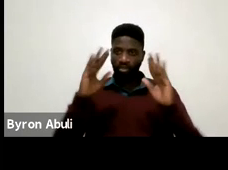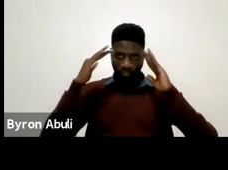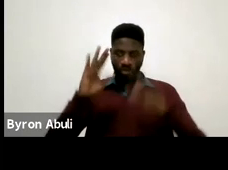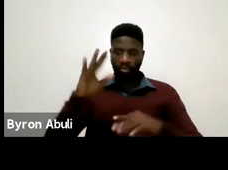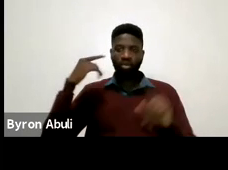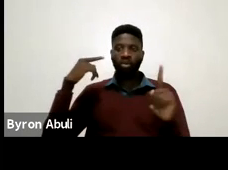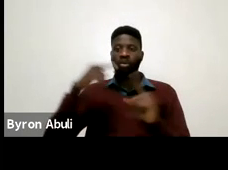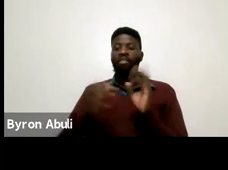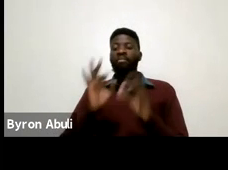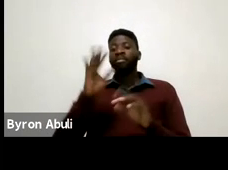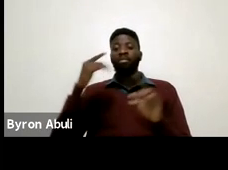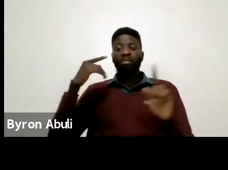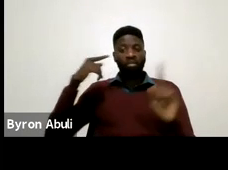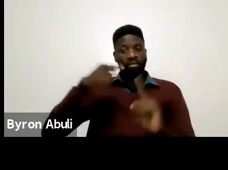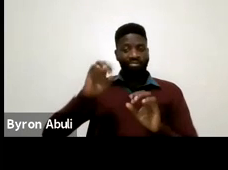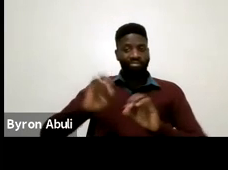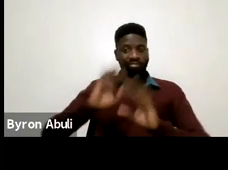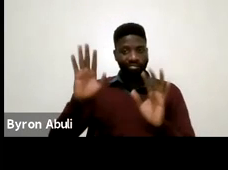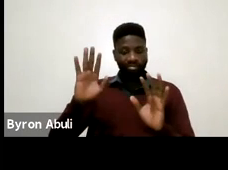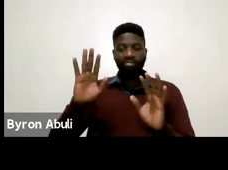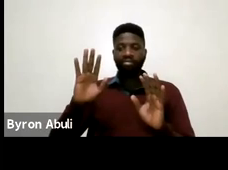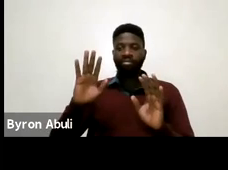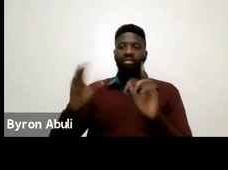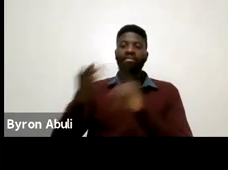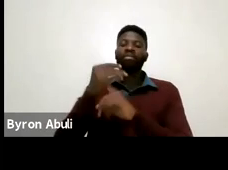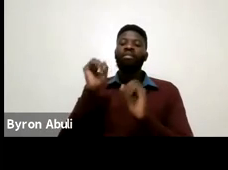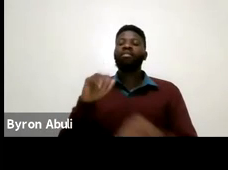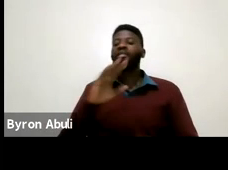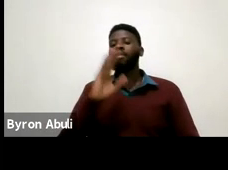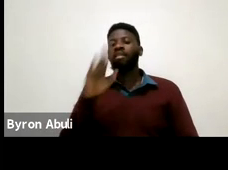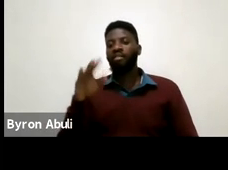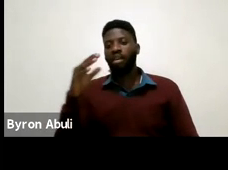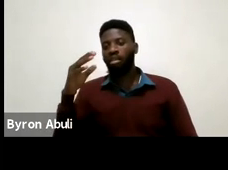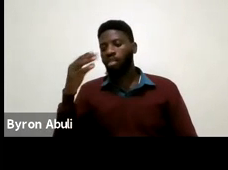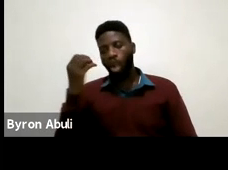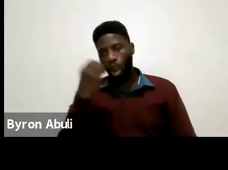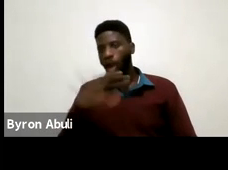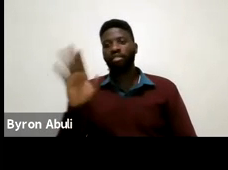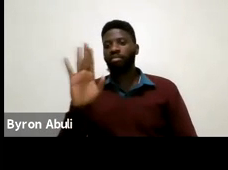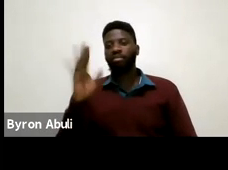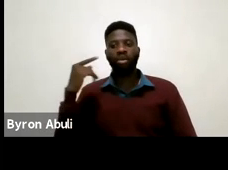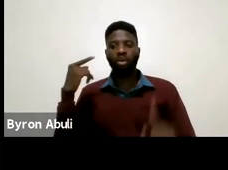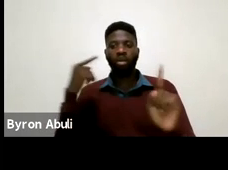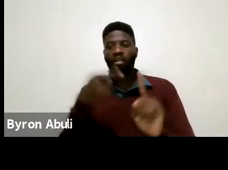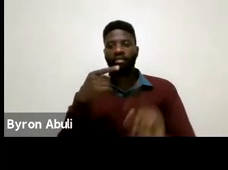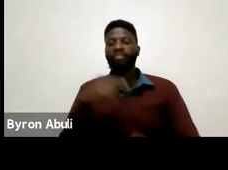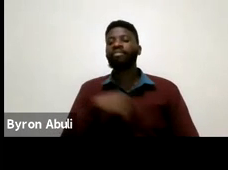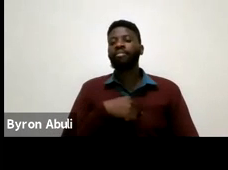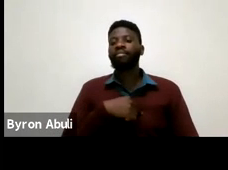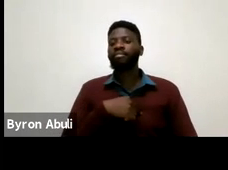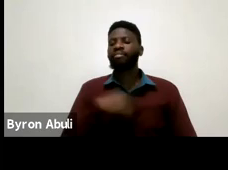your goal is clear, is realistic, is achievable, you should never lose sight of your goal. Disturbances are always going to be